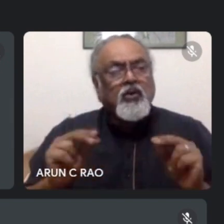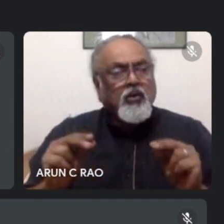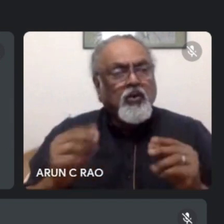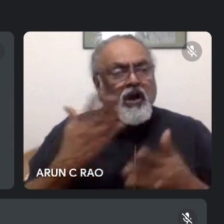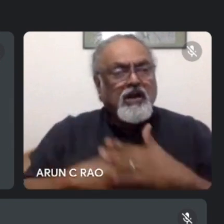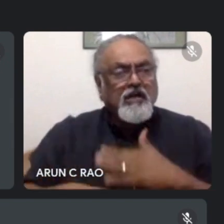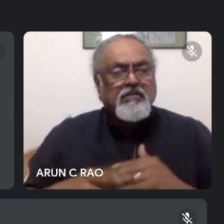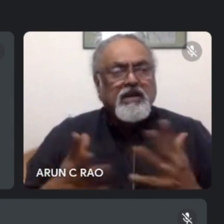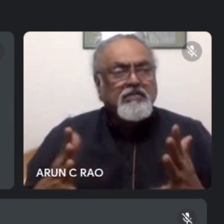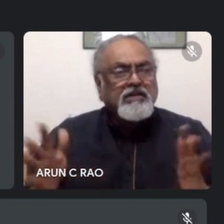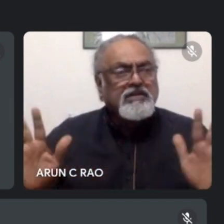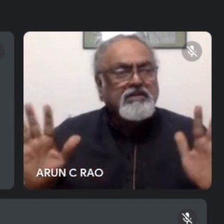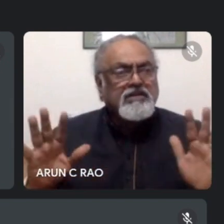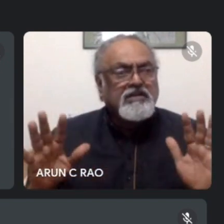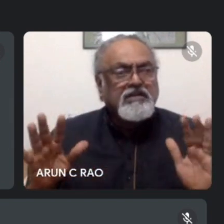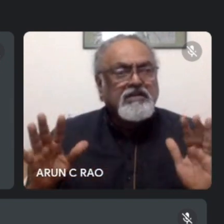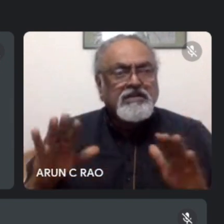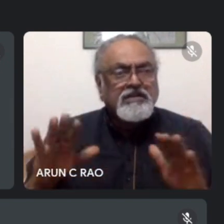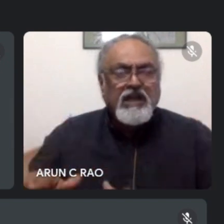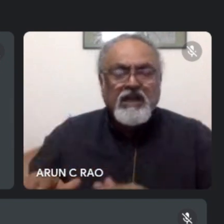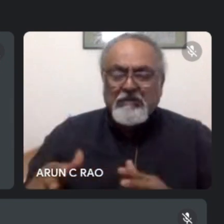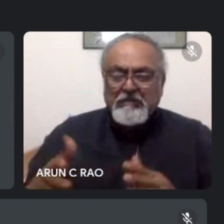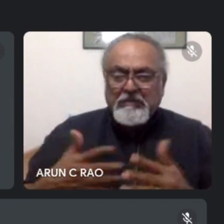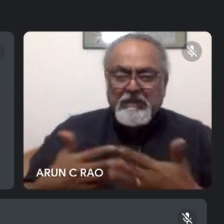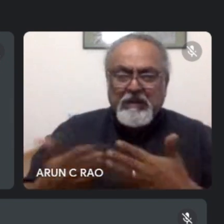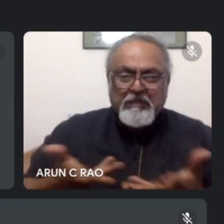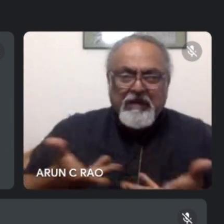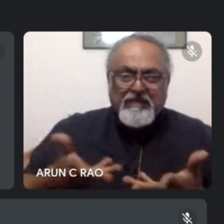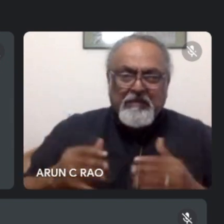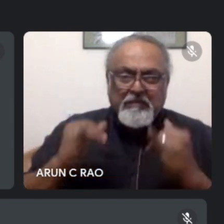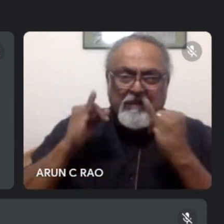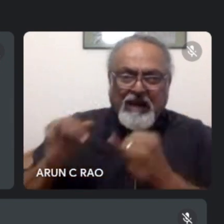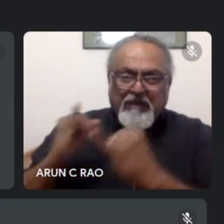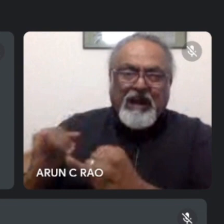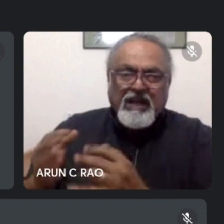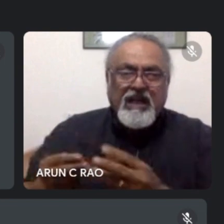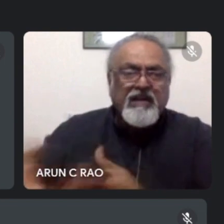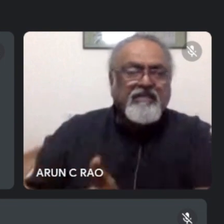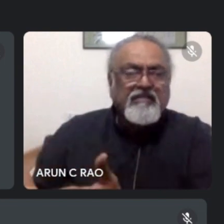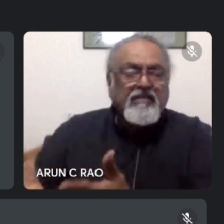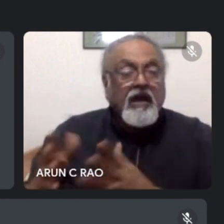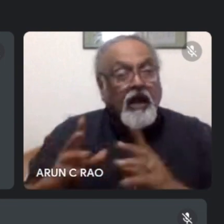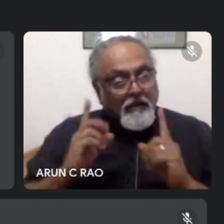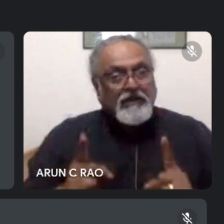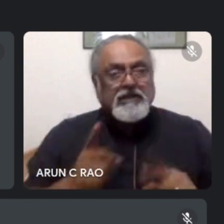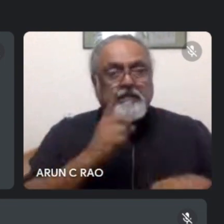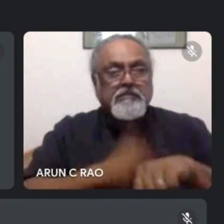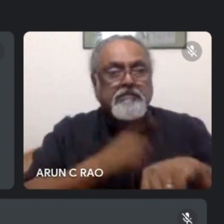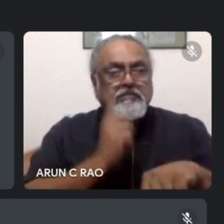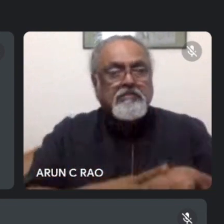is behaved, if the child is treated in really wrong way or in a cruel way, because this happens.